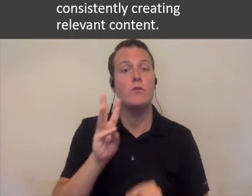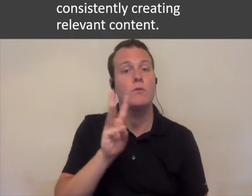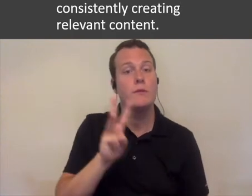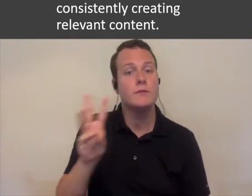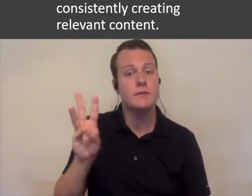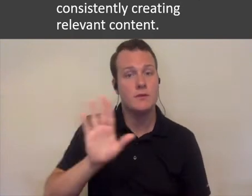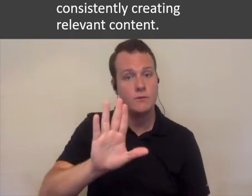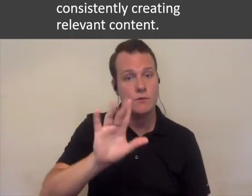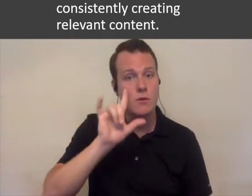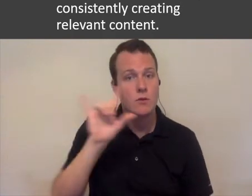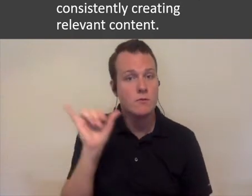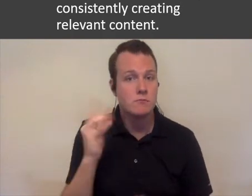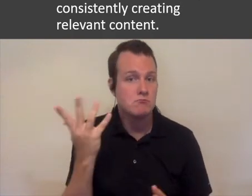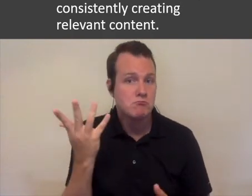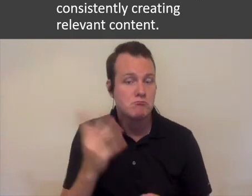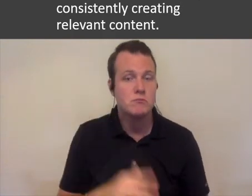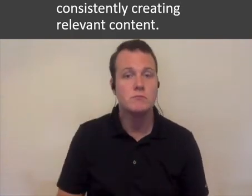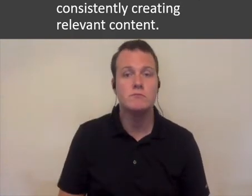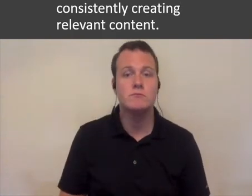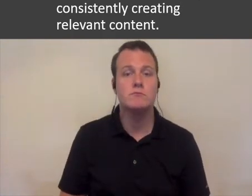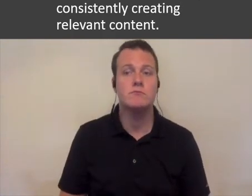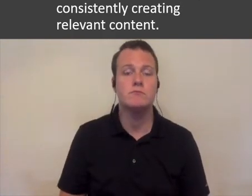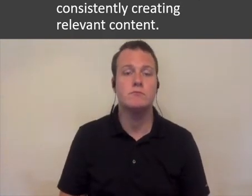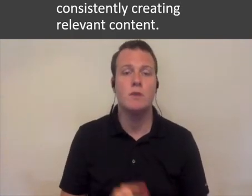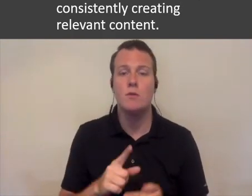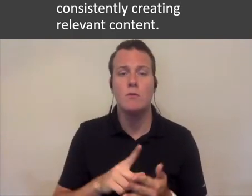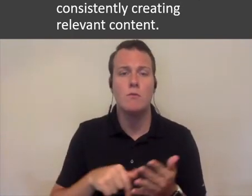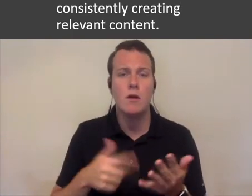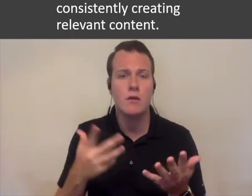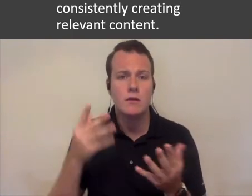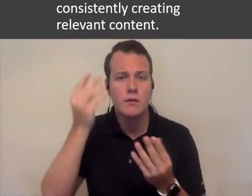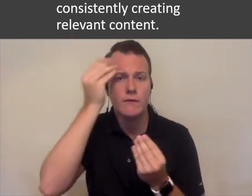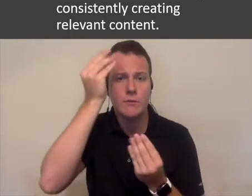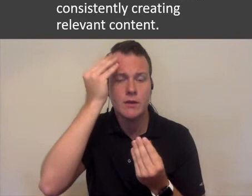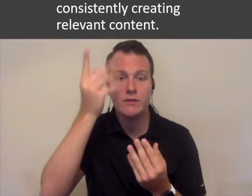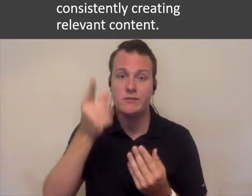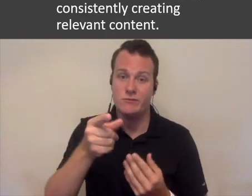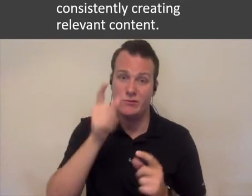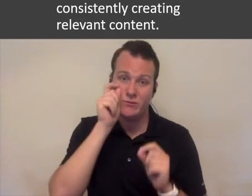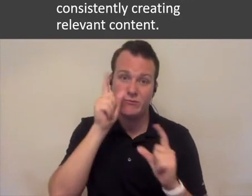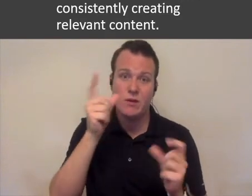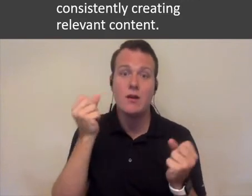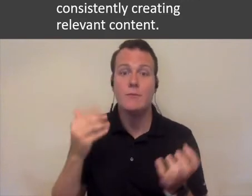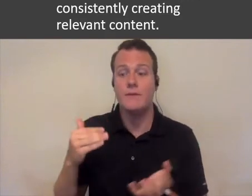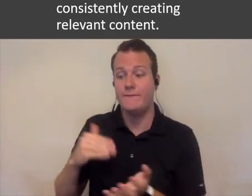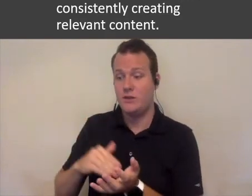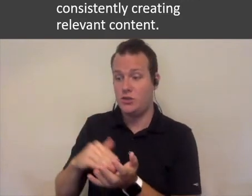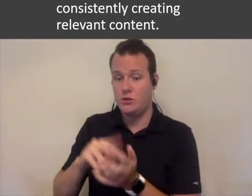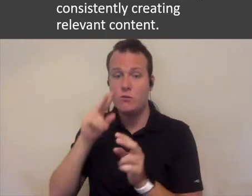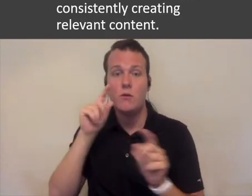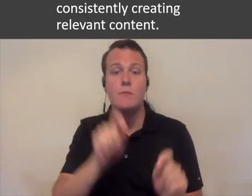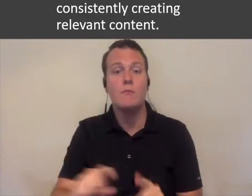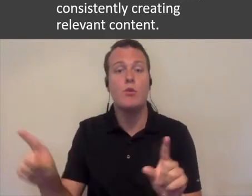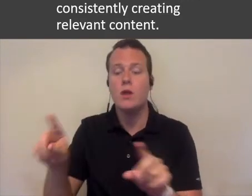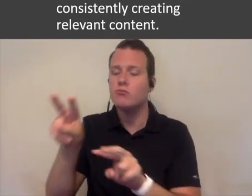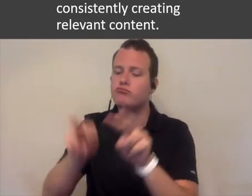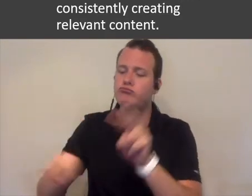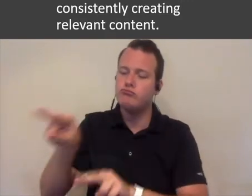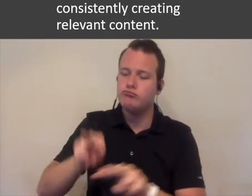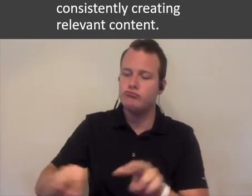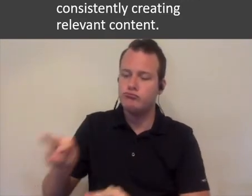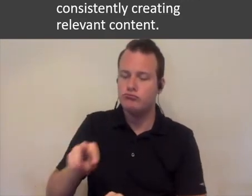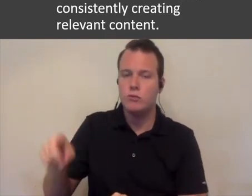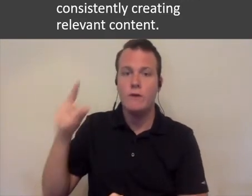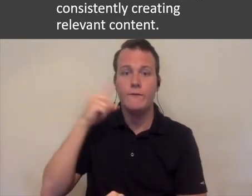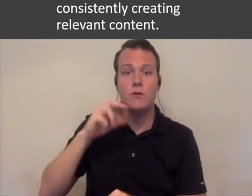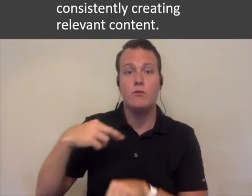like? What do you have on there? You'd be surprised at how many physicians look at websites of their